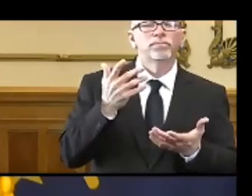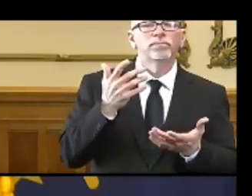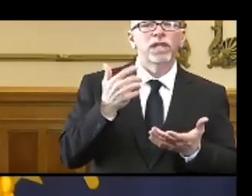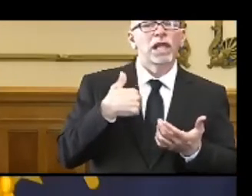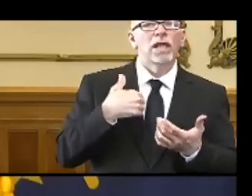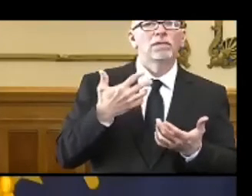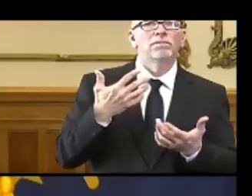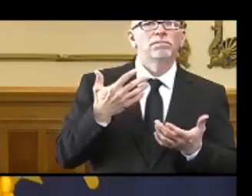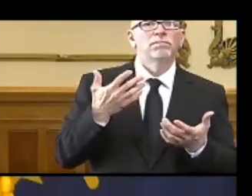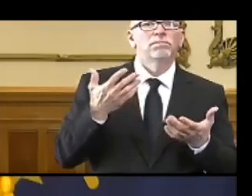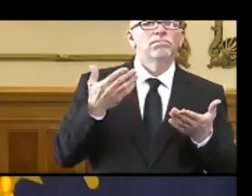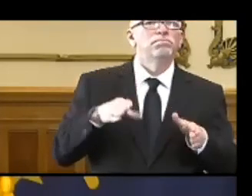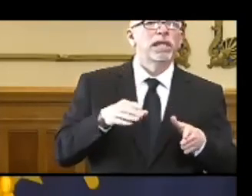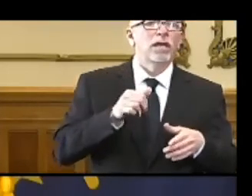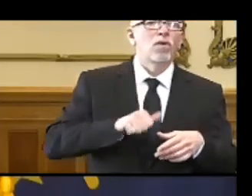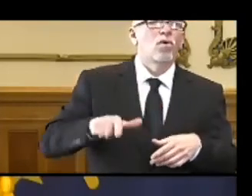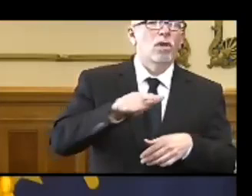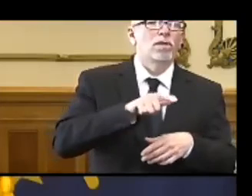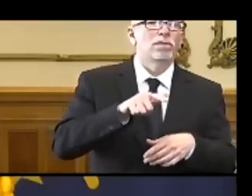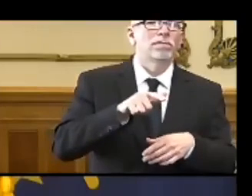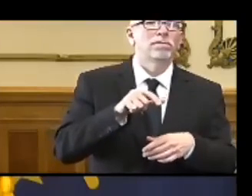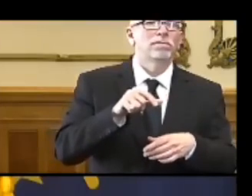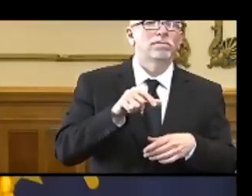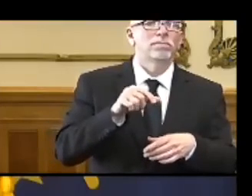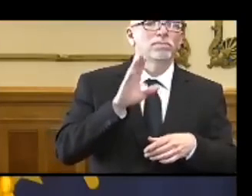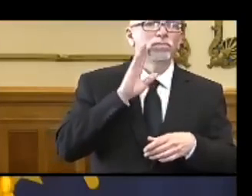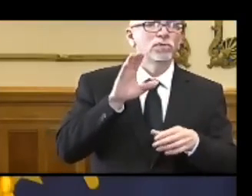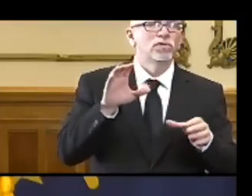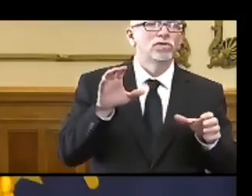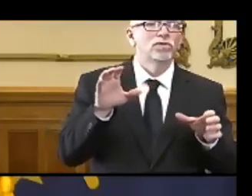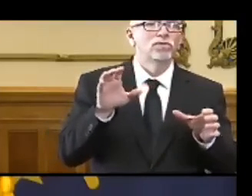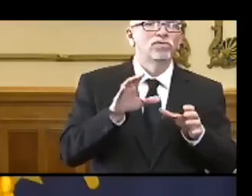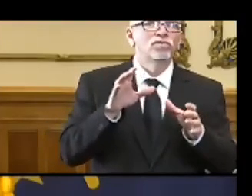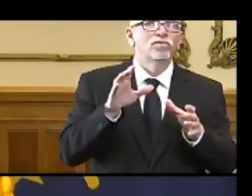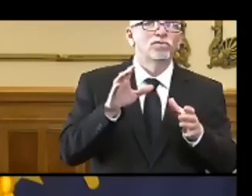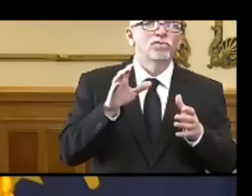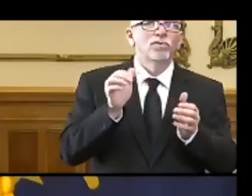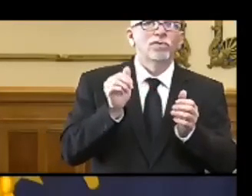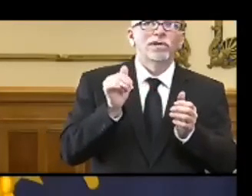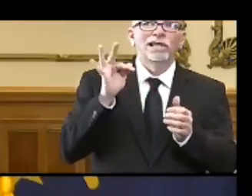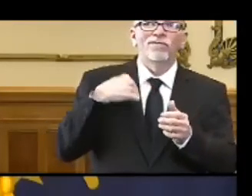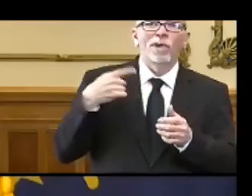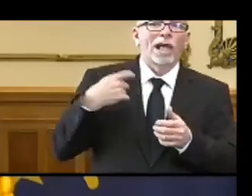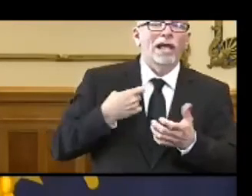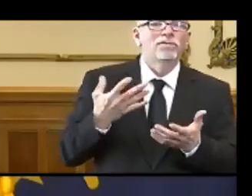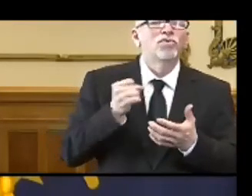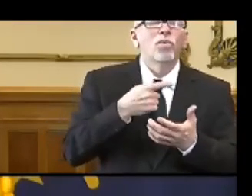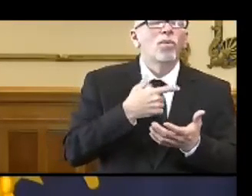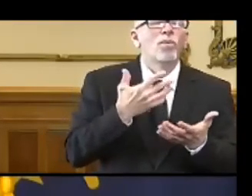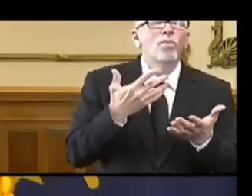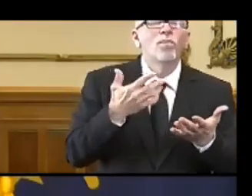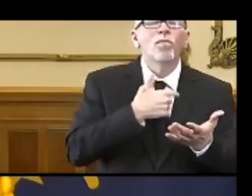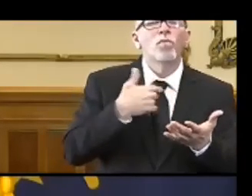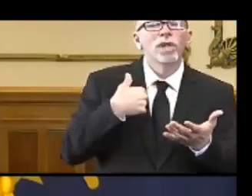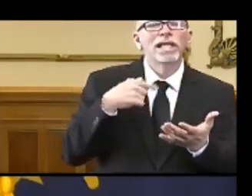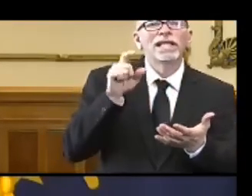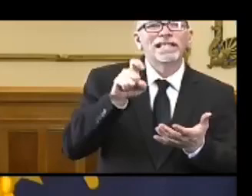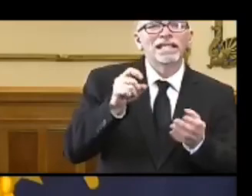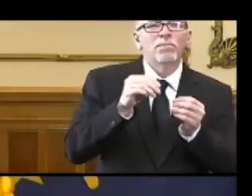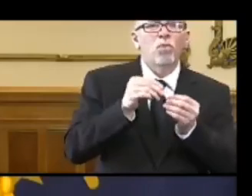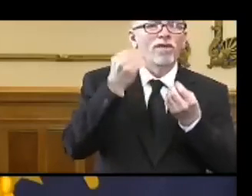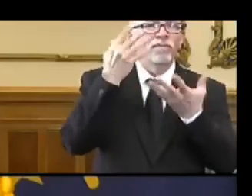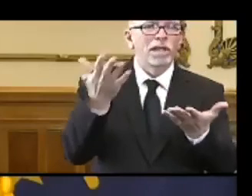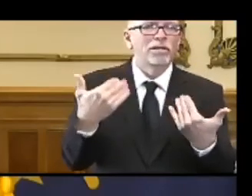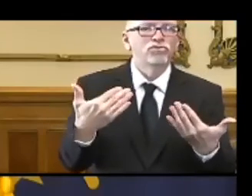I bet all of us would do just if asked free. So yes, we need more